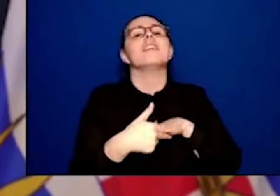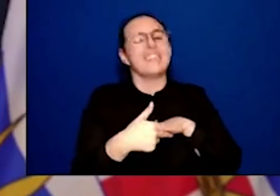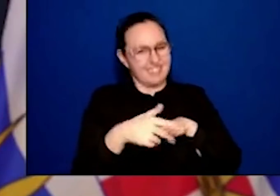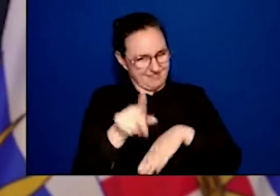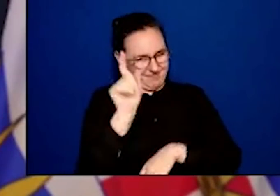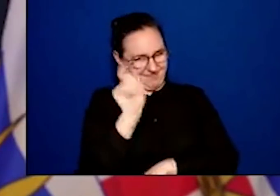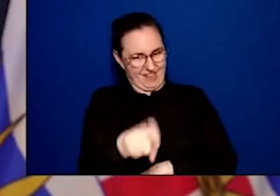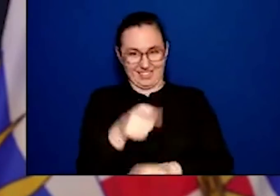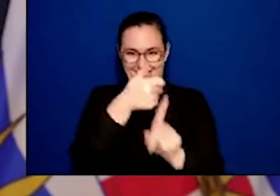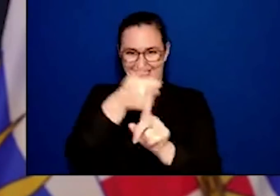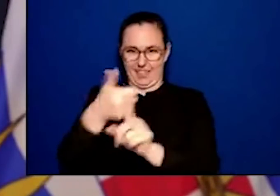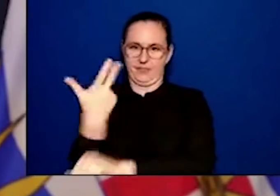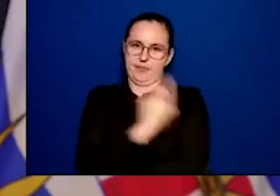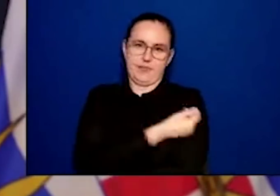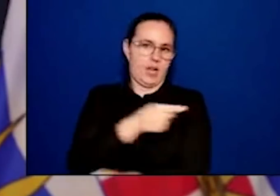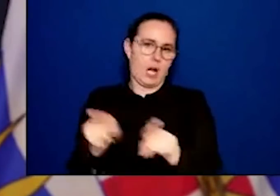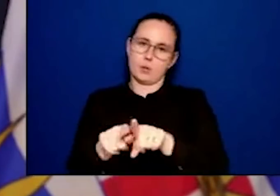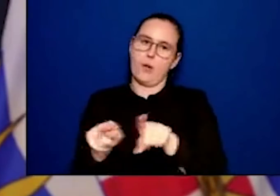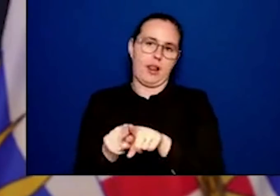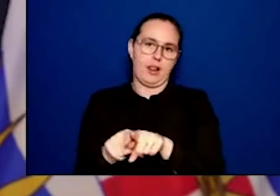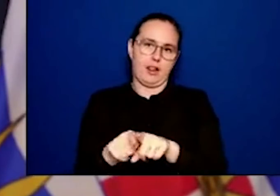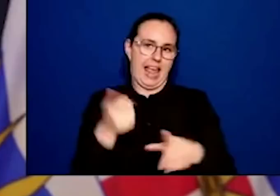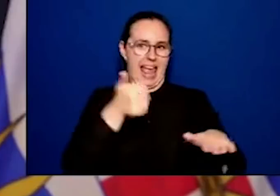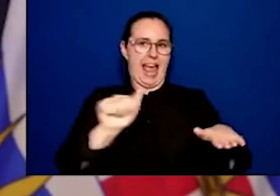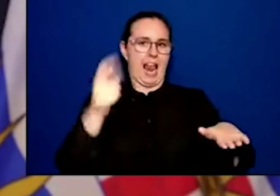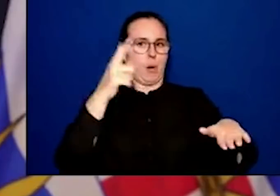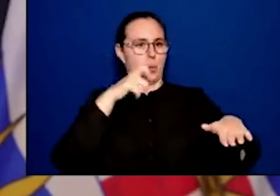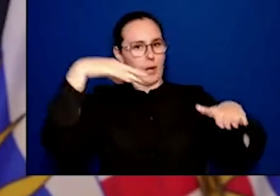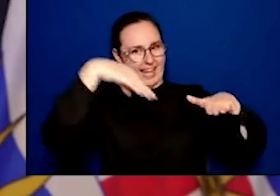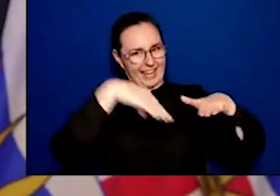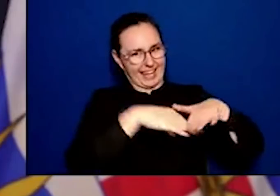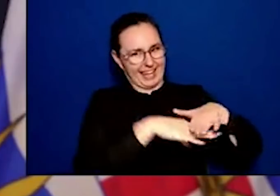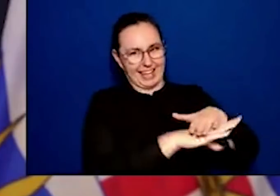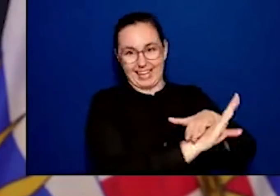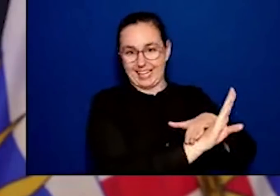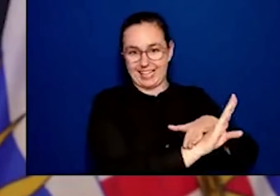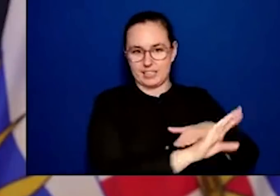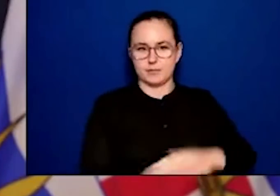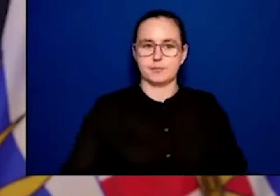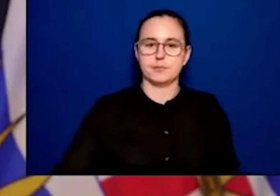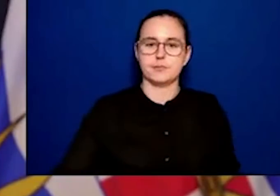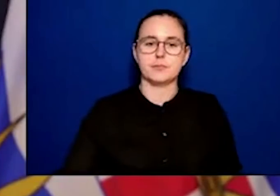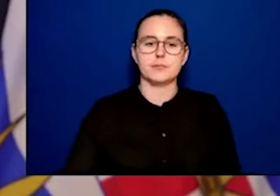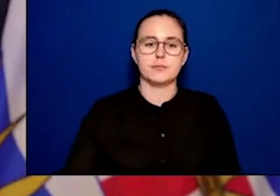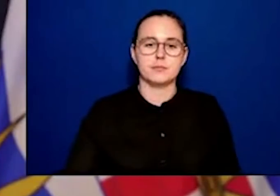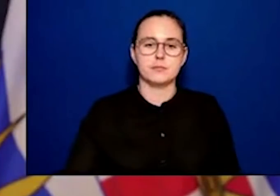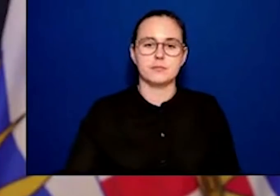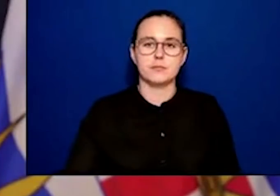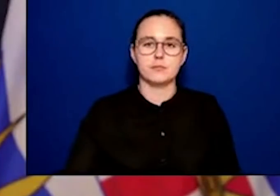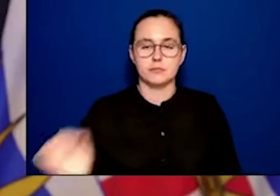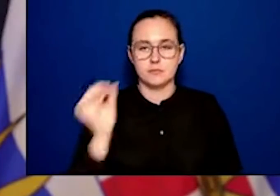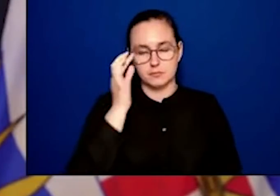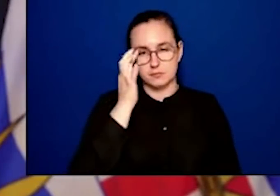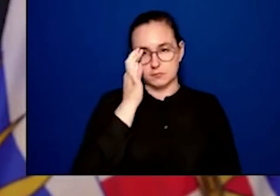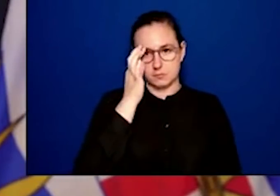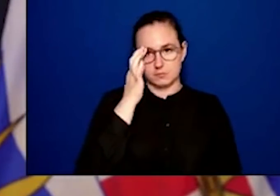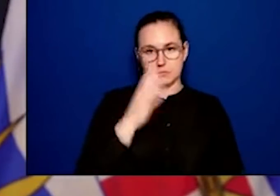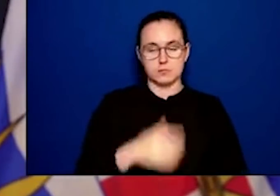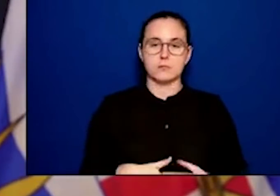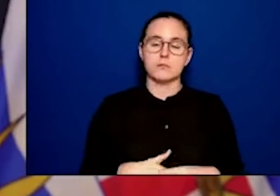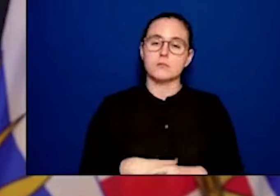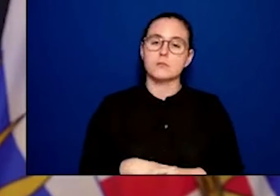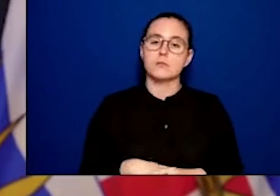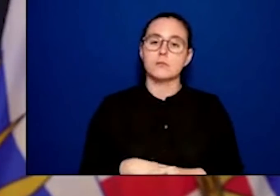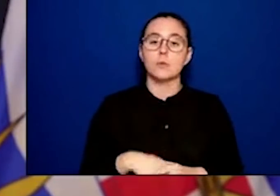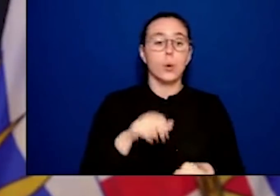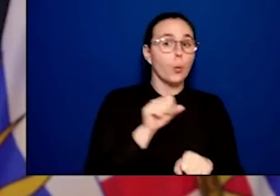care home in the province. To support this requirement for vaccination for anyone working or volunteering in a healthcare